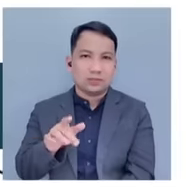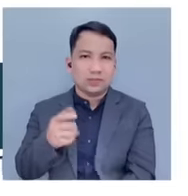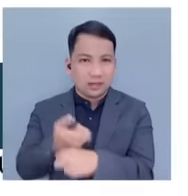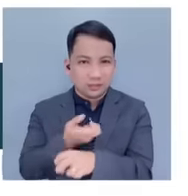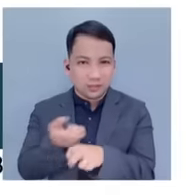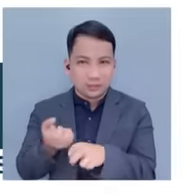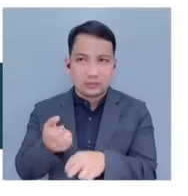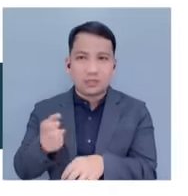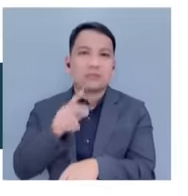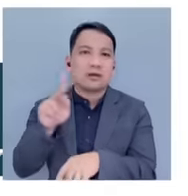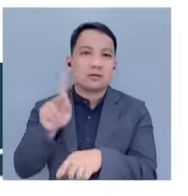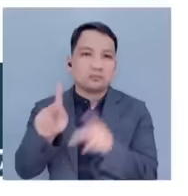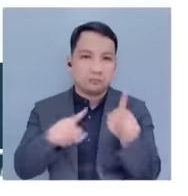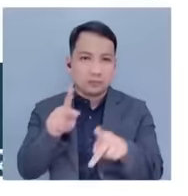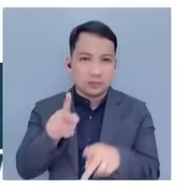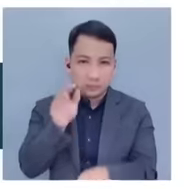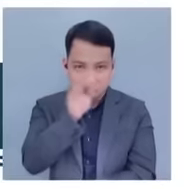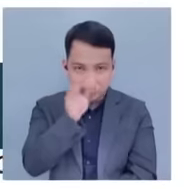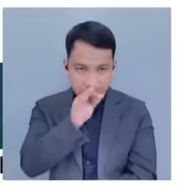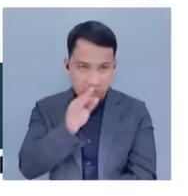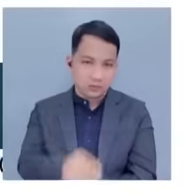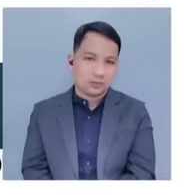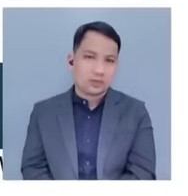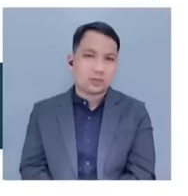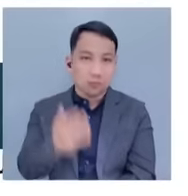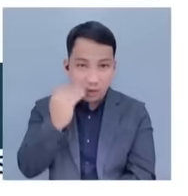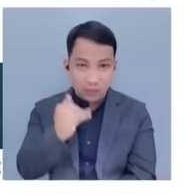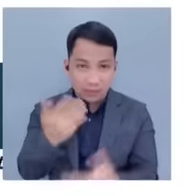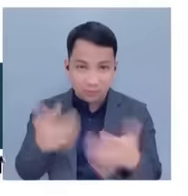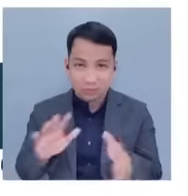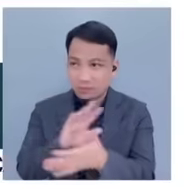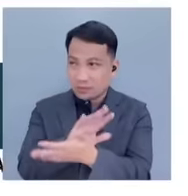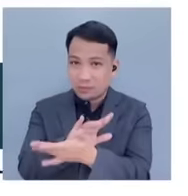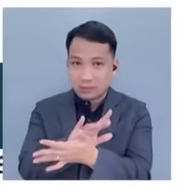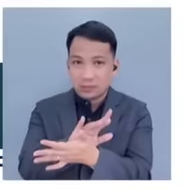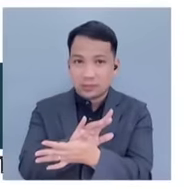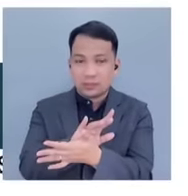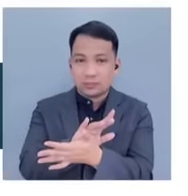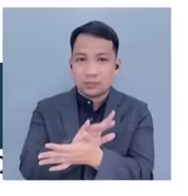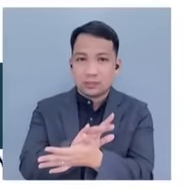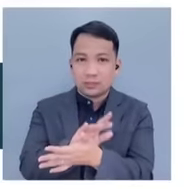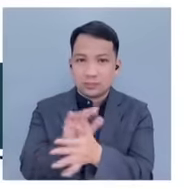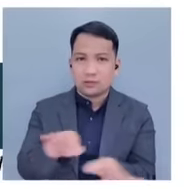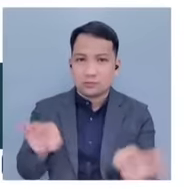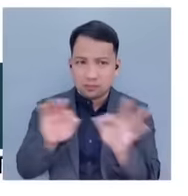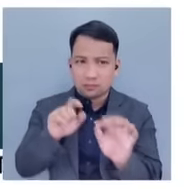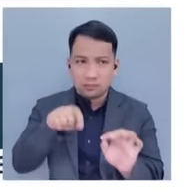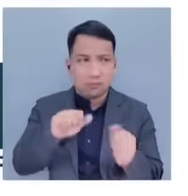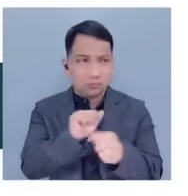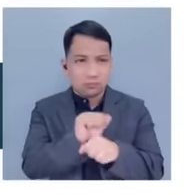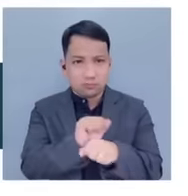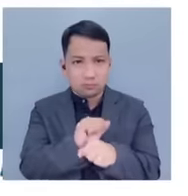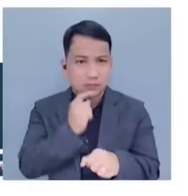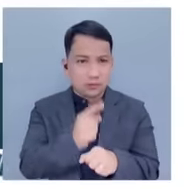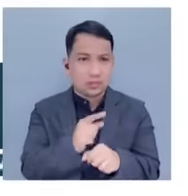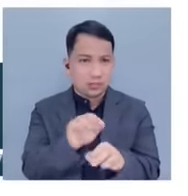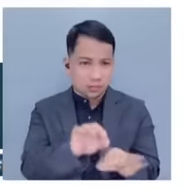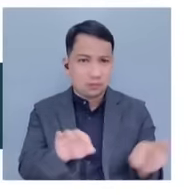the pandemic, and you know, we need to work. Our leaders need to work very hard,